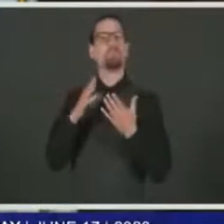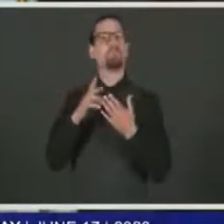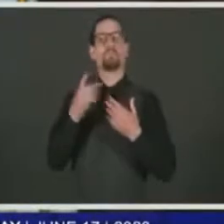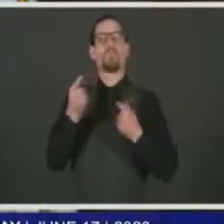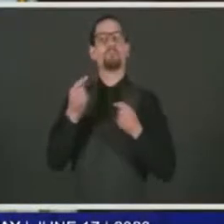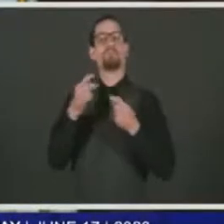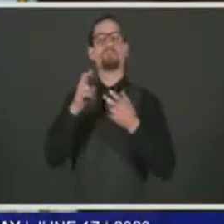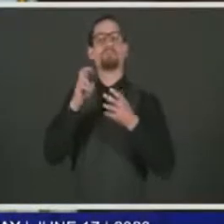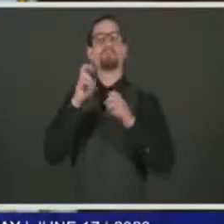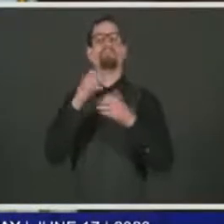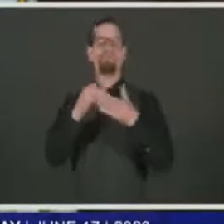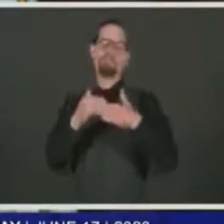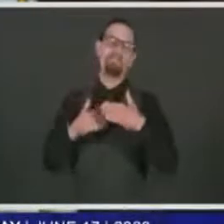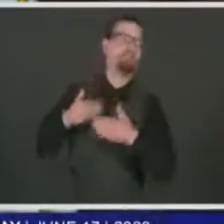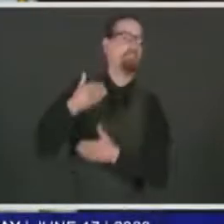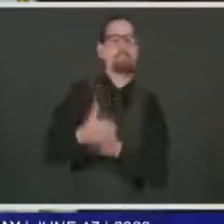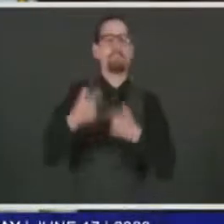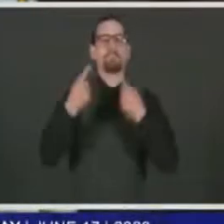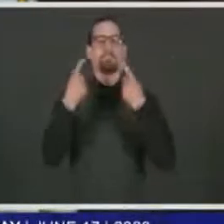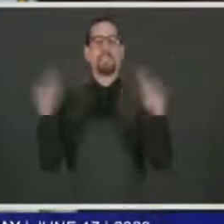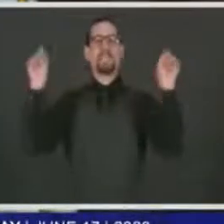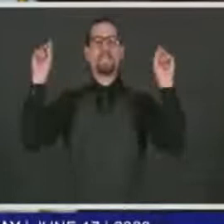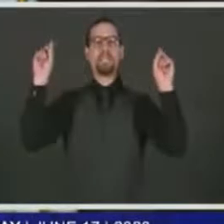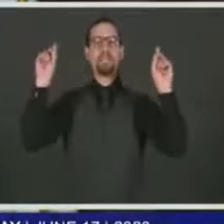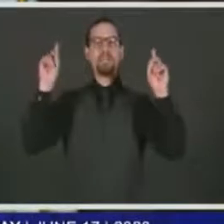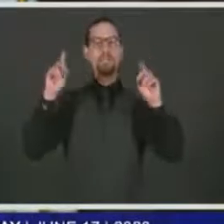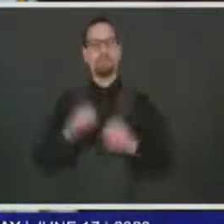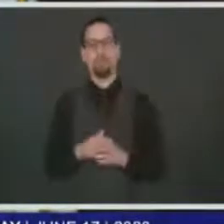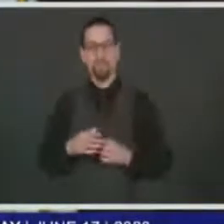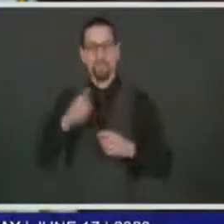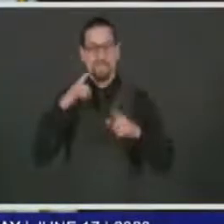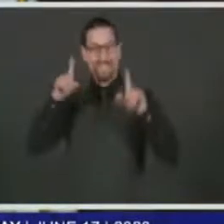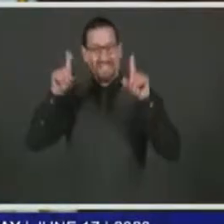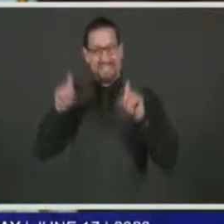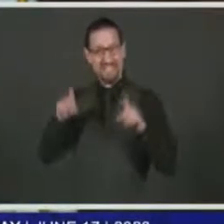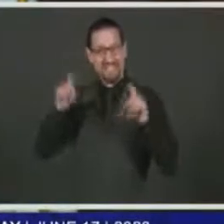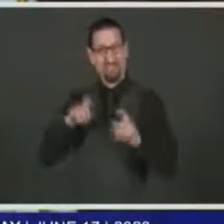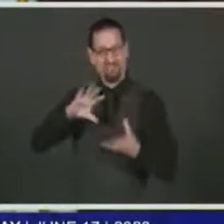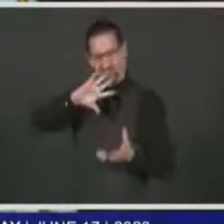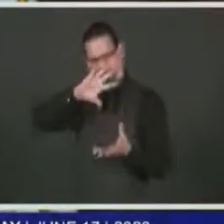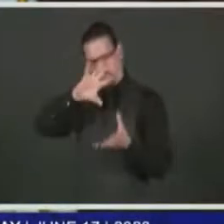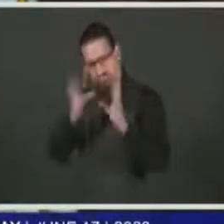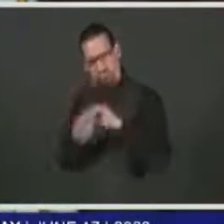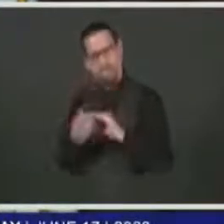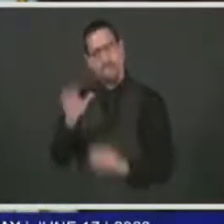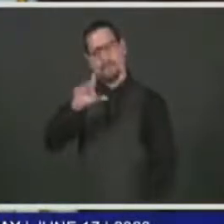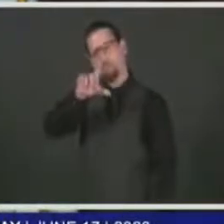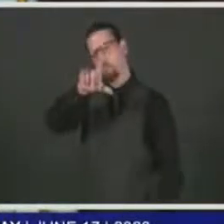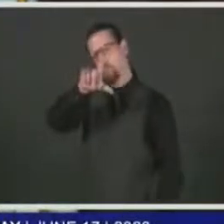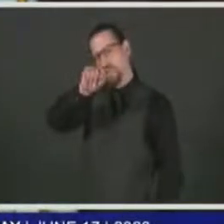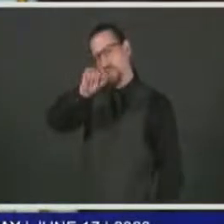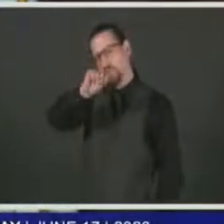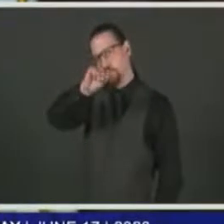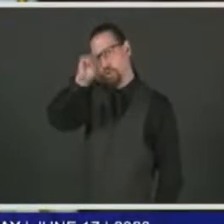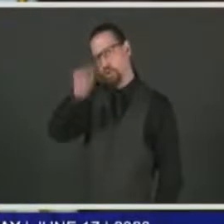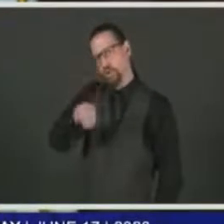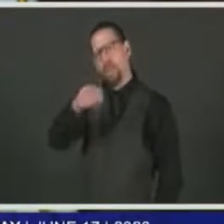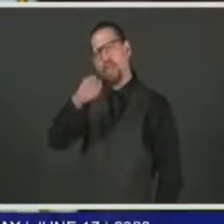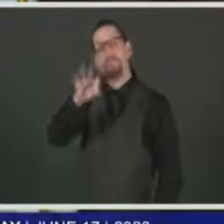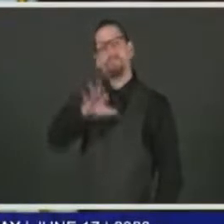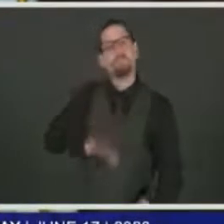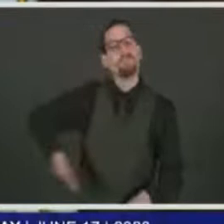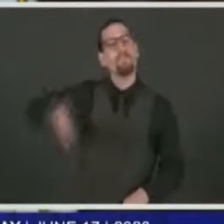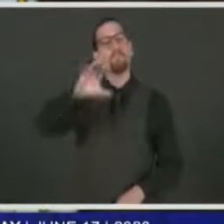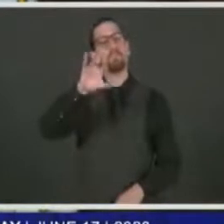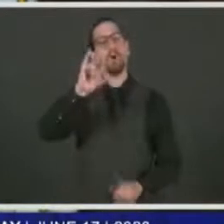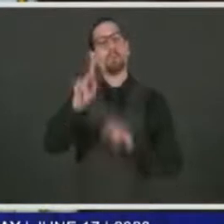tested 20% of our population. We're within a whisper of it now, and we think by the end of this week, Rhode Island will be the only state